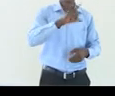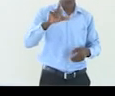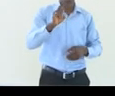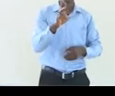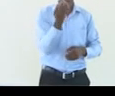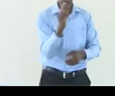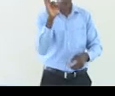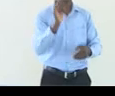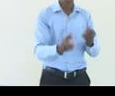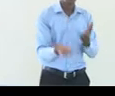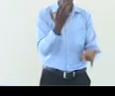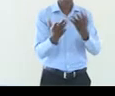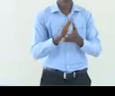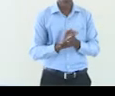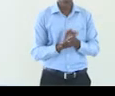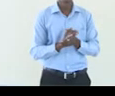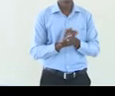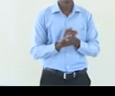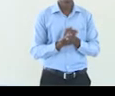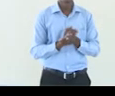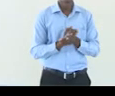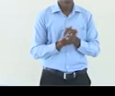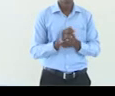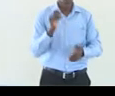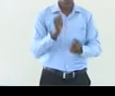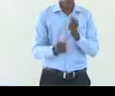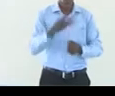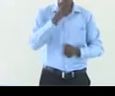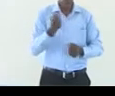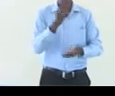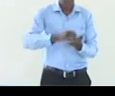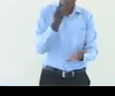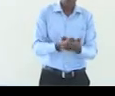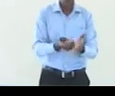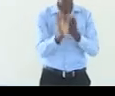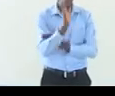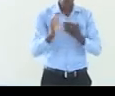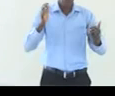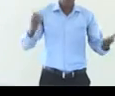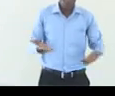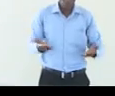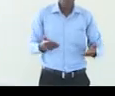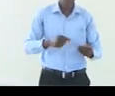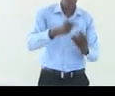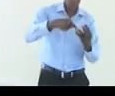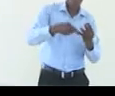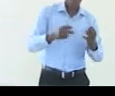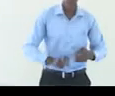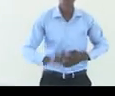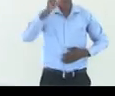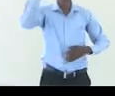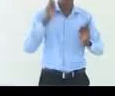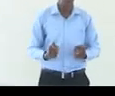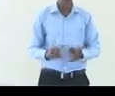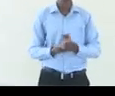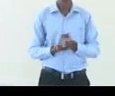of fire. You remember? Which was the evidence of God's presence among his journeying